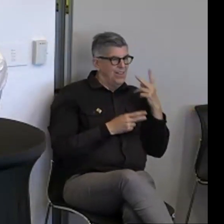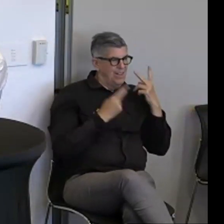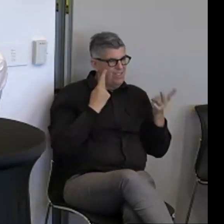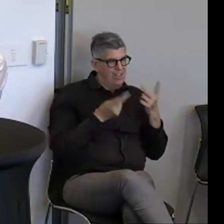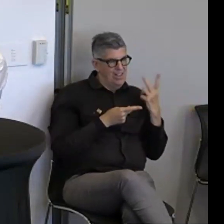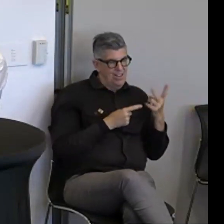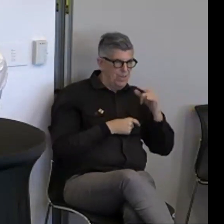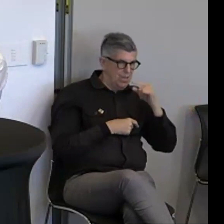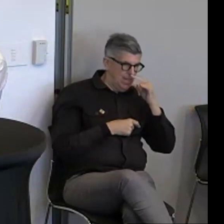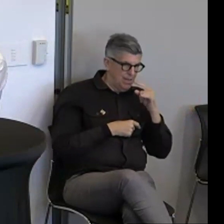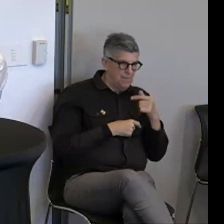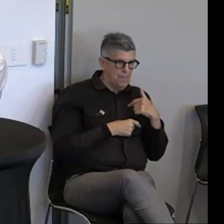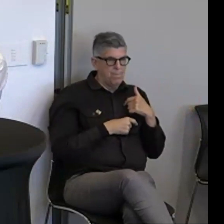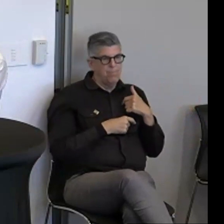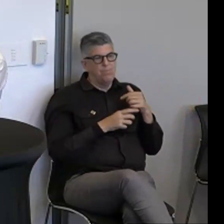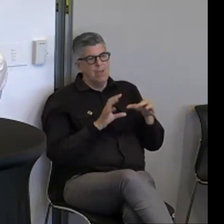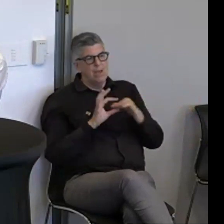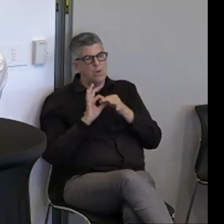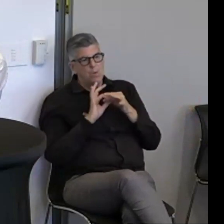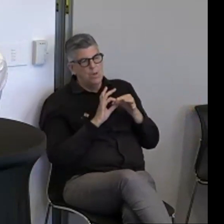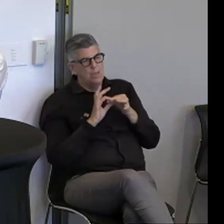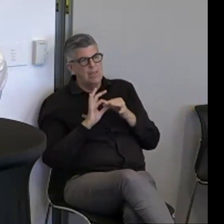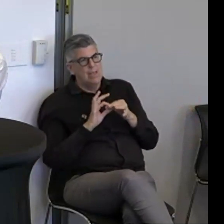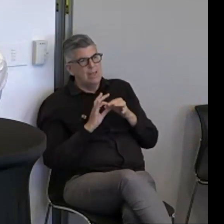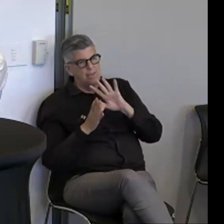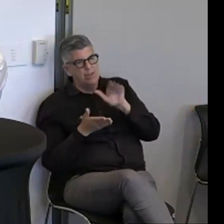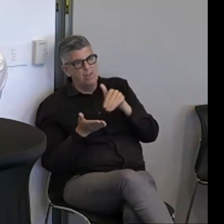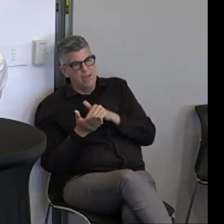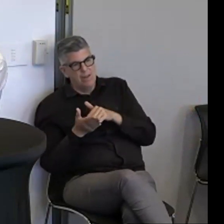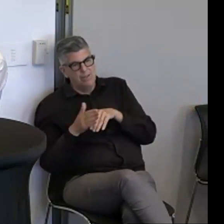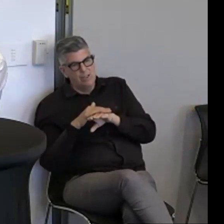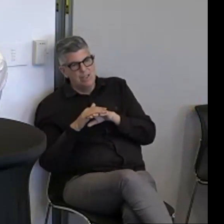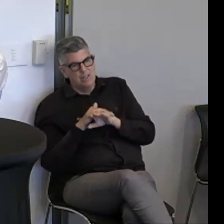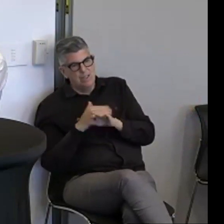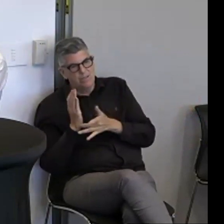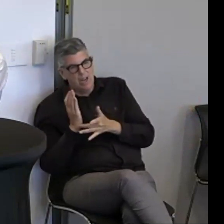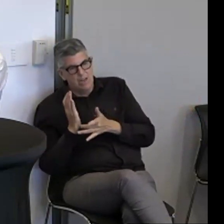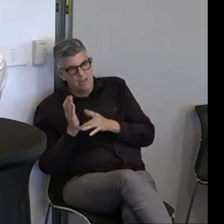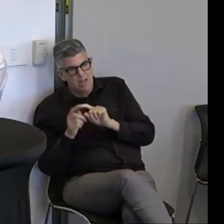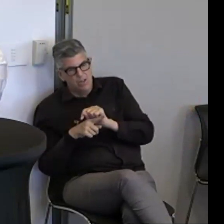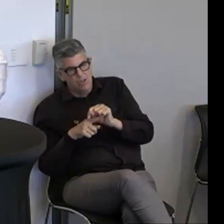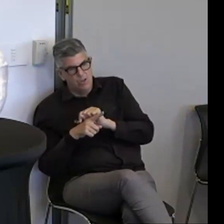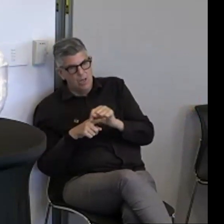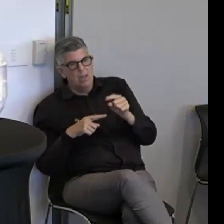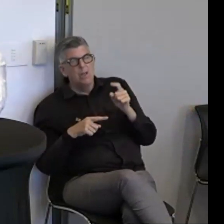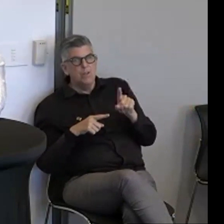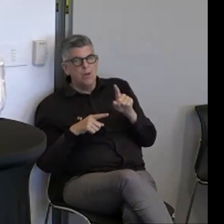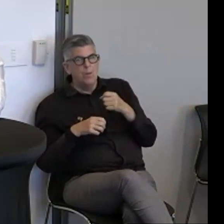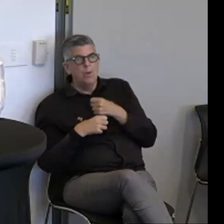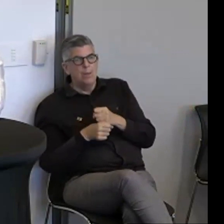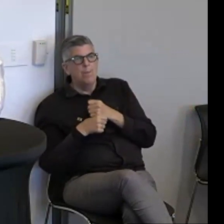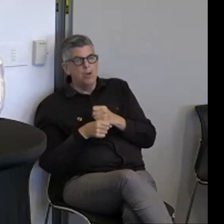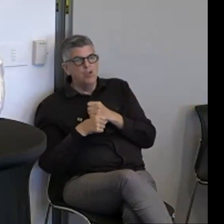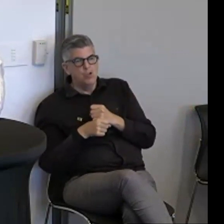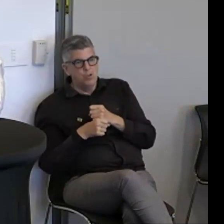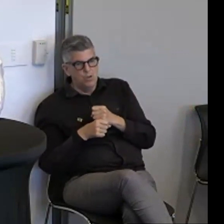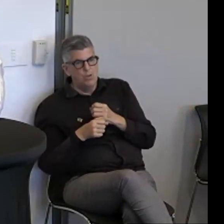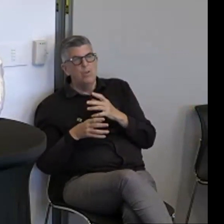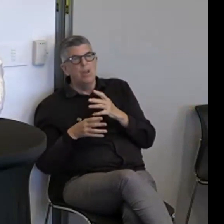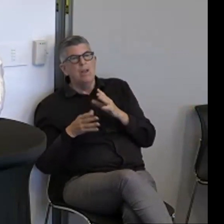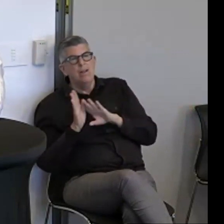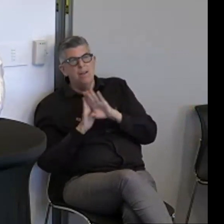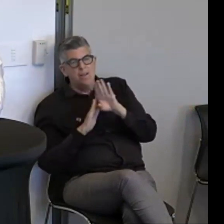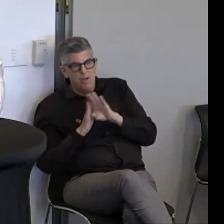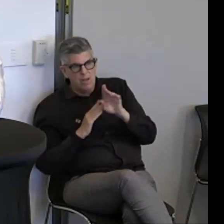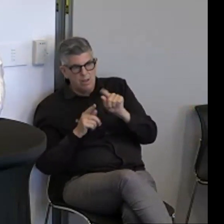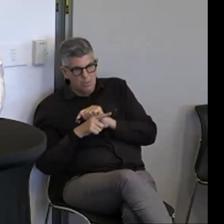I coordinate the Center for Assistive Technology Training now. And so with that, we're able to produce and develop training resources